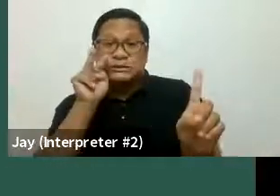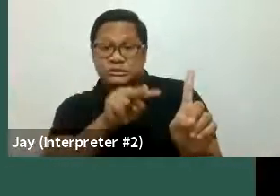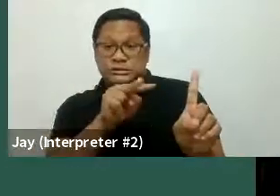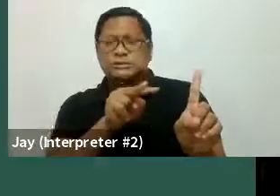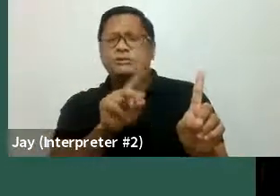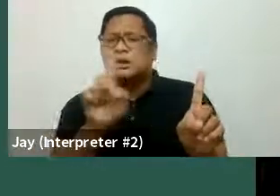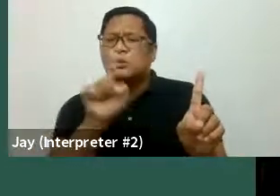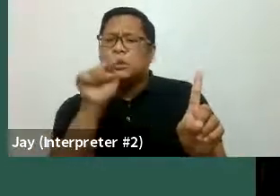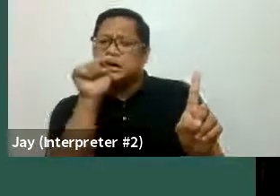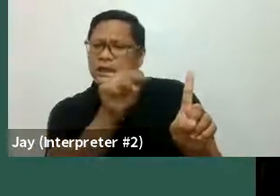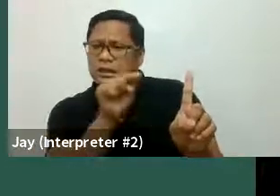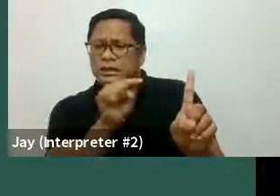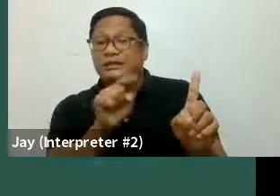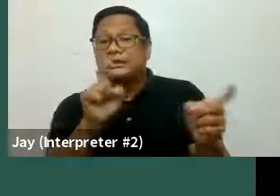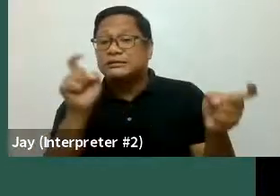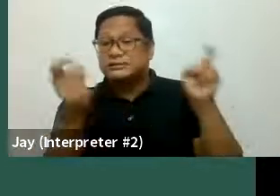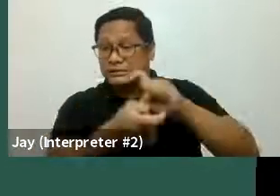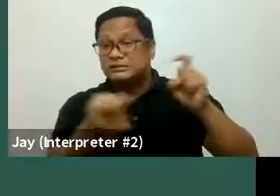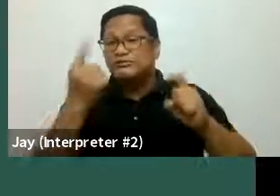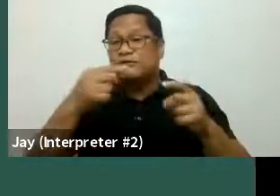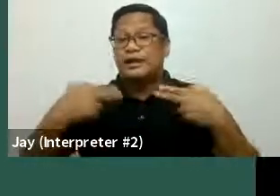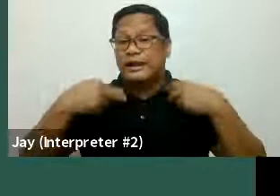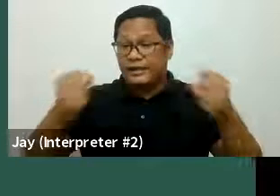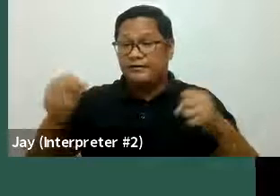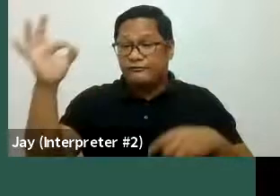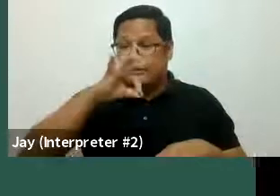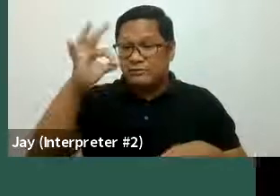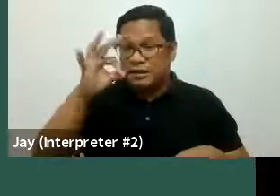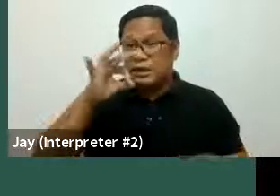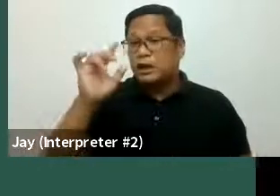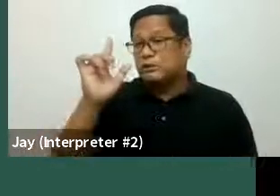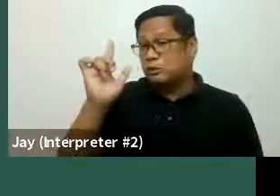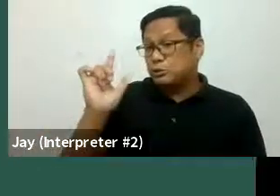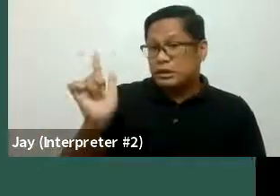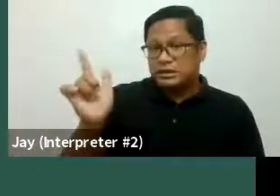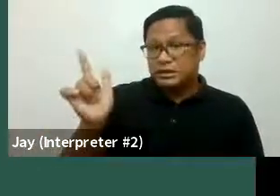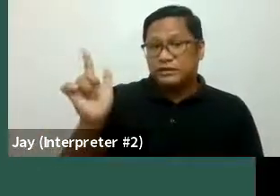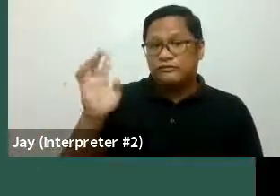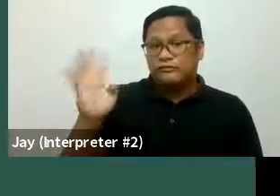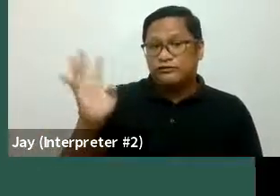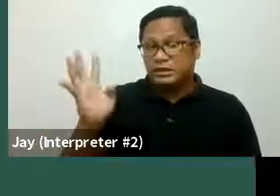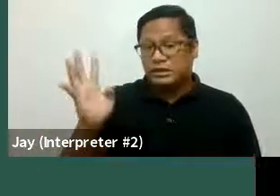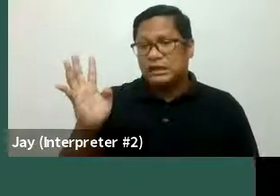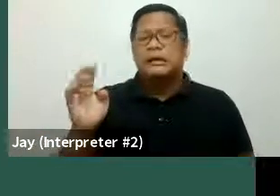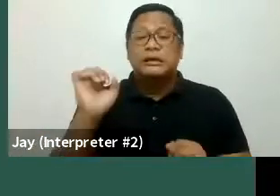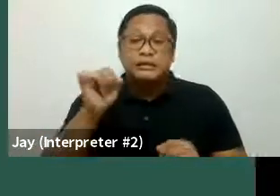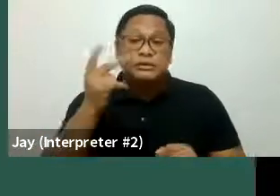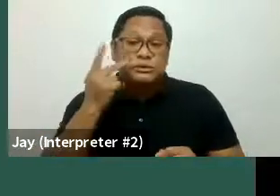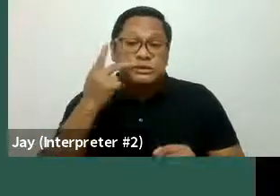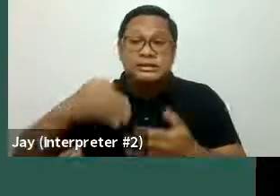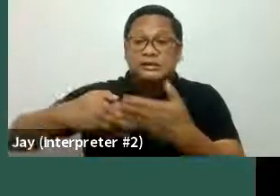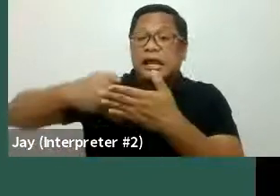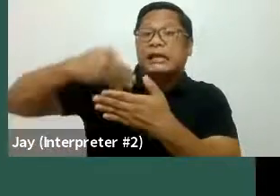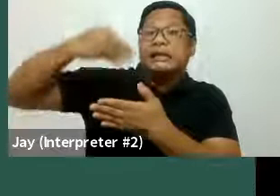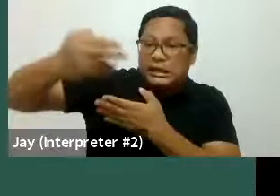what will really be the game changer for a healthier Filipino by 2040, it will be to make sure that the next generation